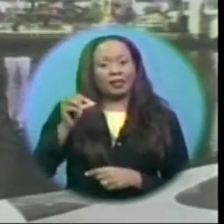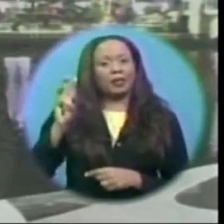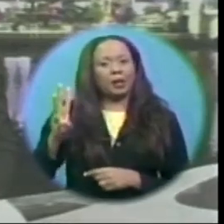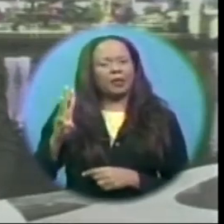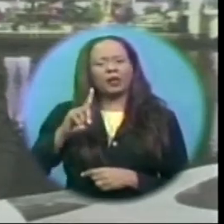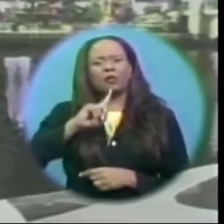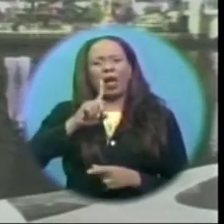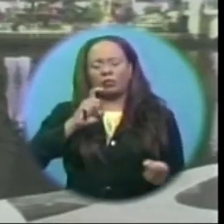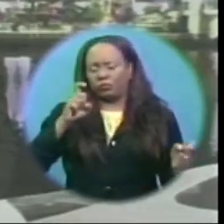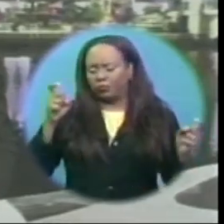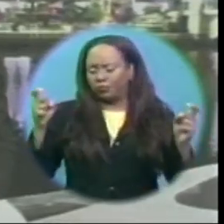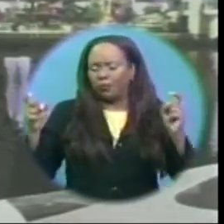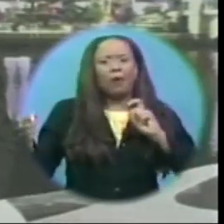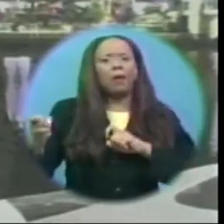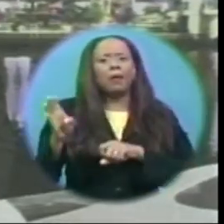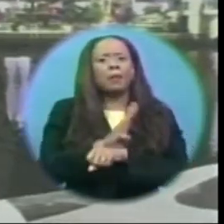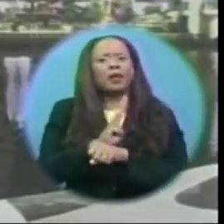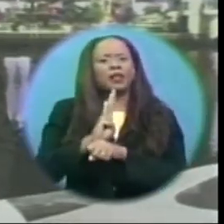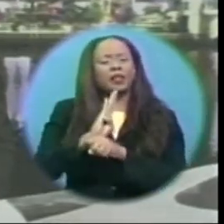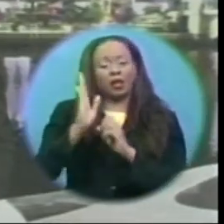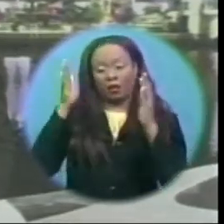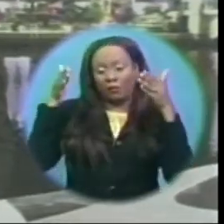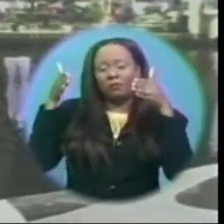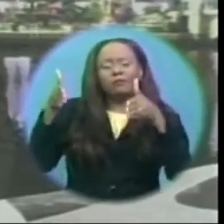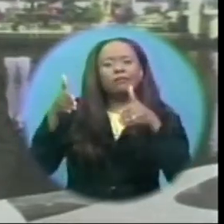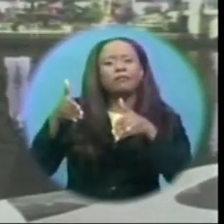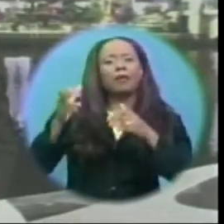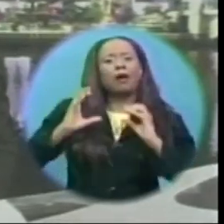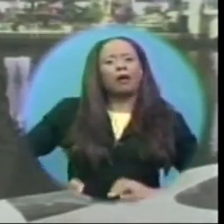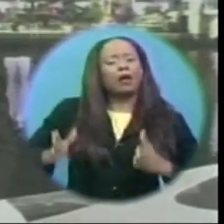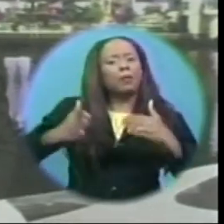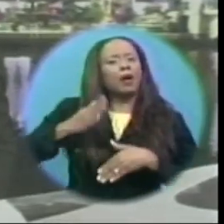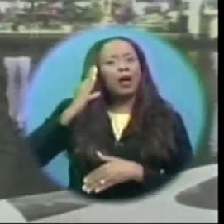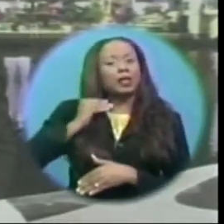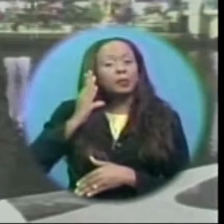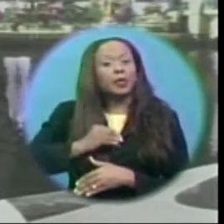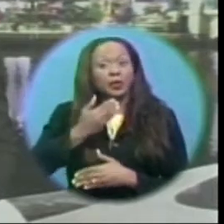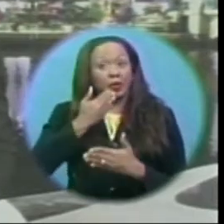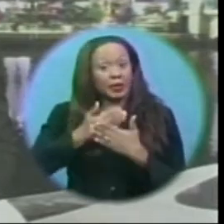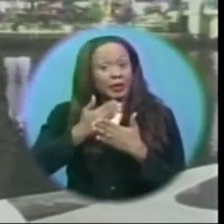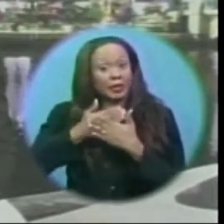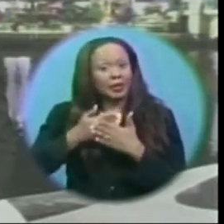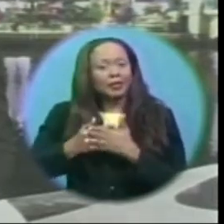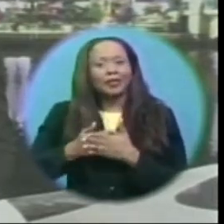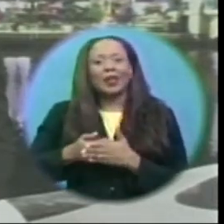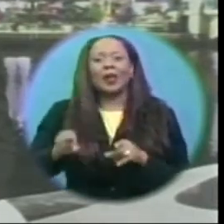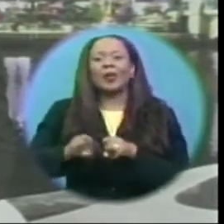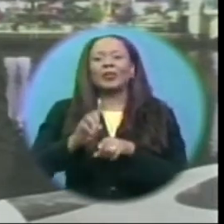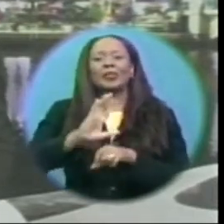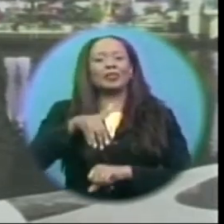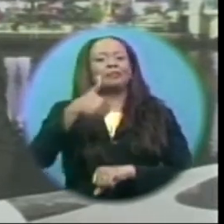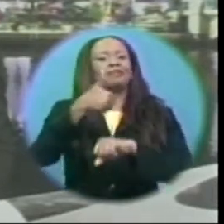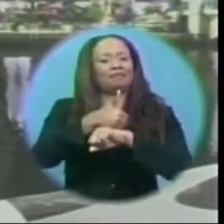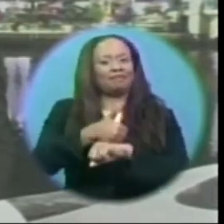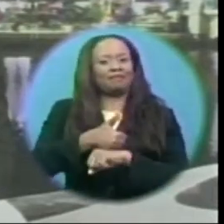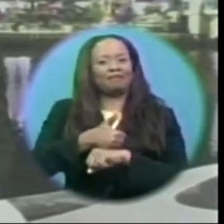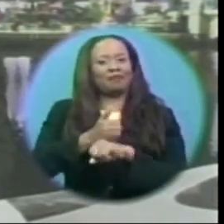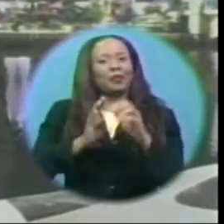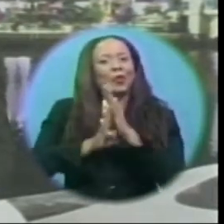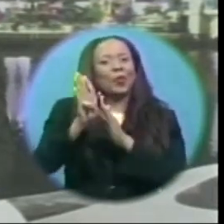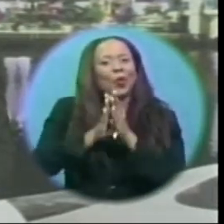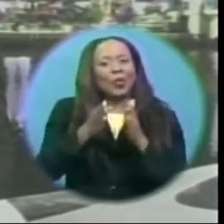the transformation of the business to focus on customer experience, as well as the implementation of growth strategies for the company's